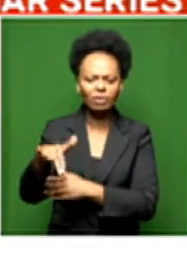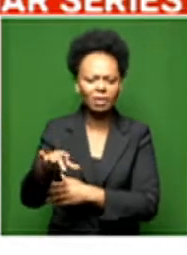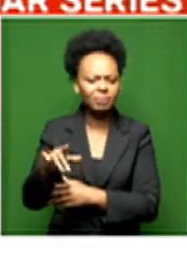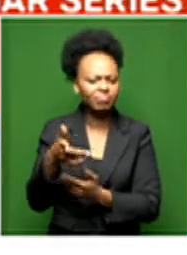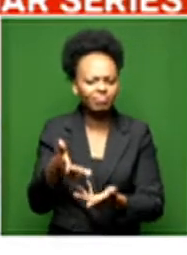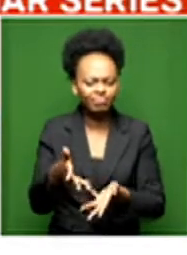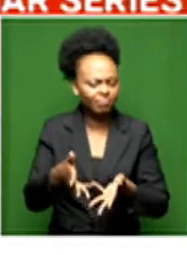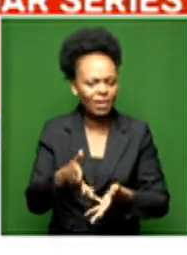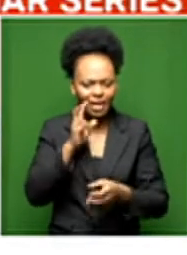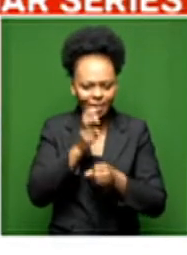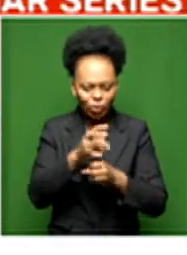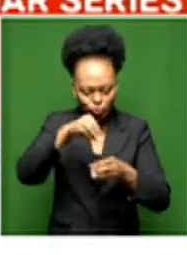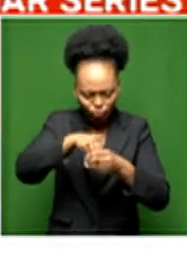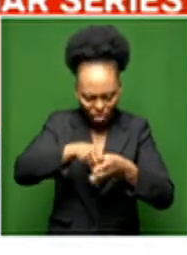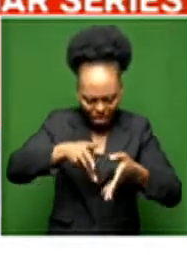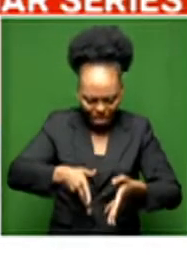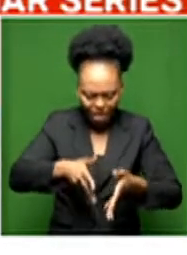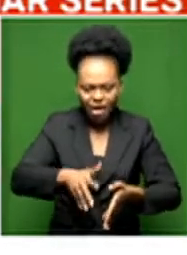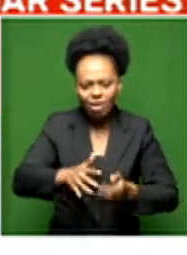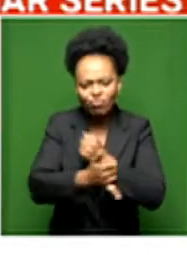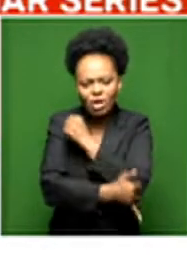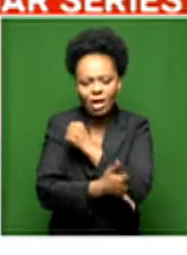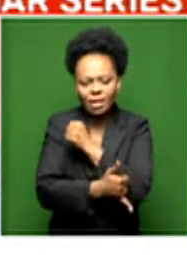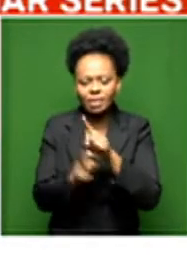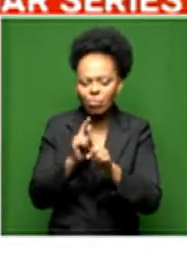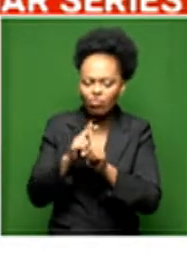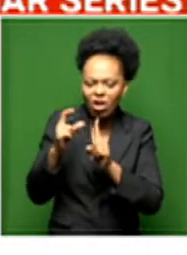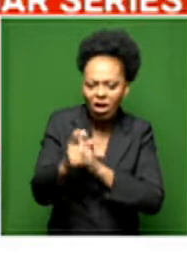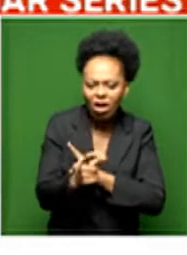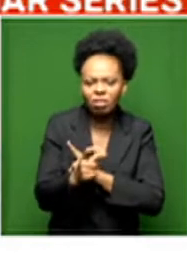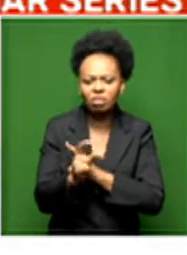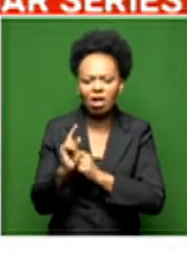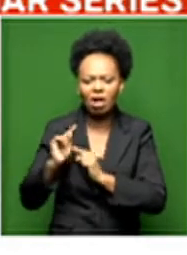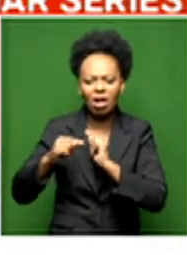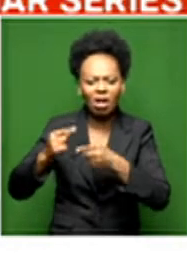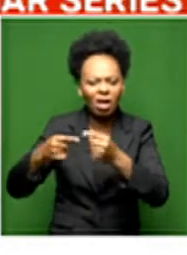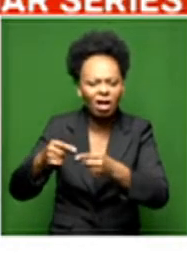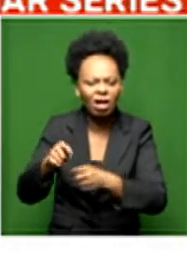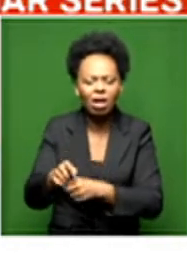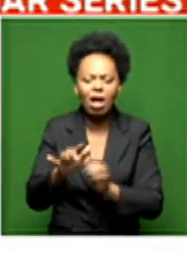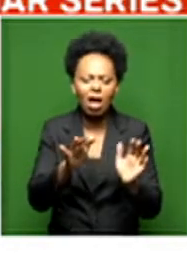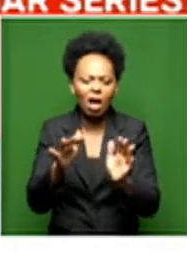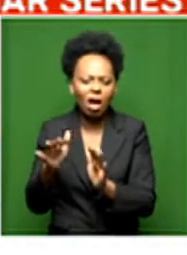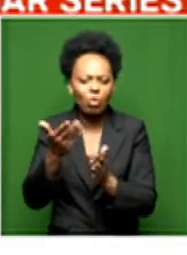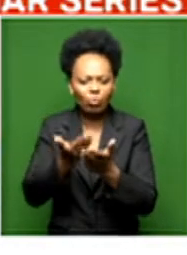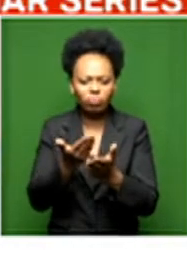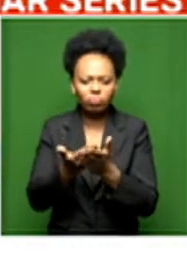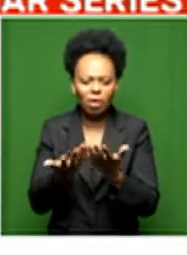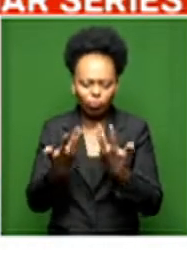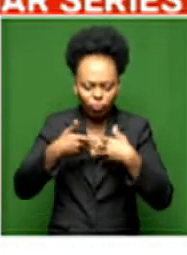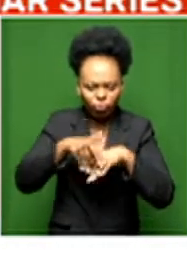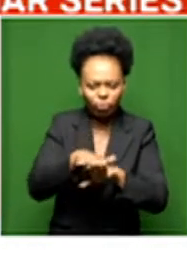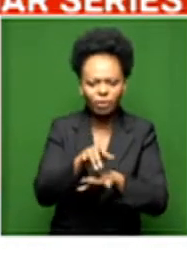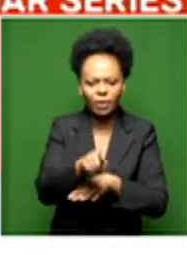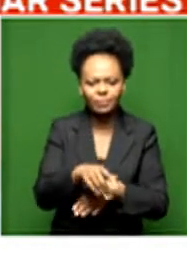the context of our country and our cultural phenomenon. I think all our own history,